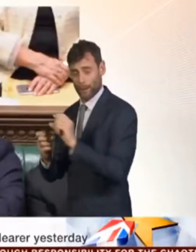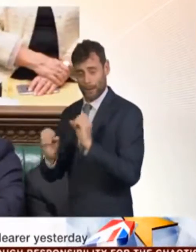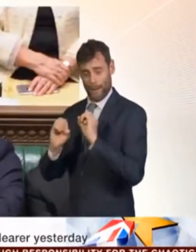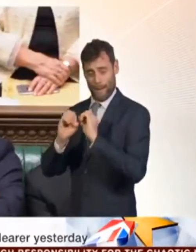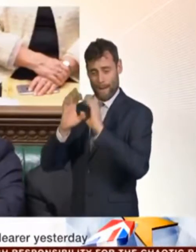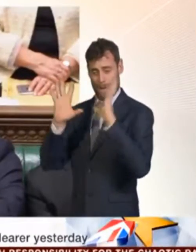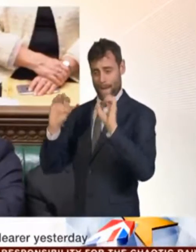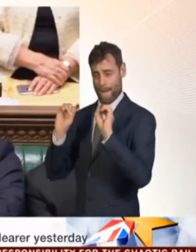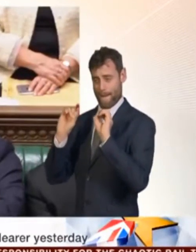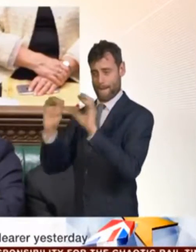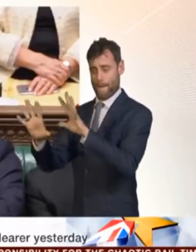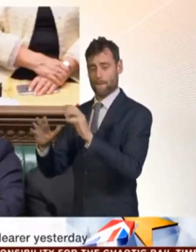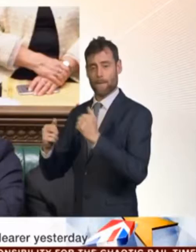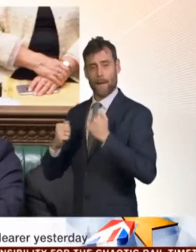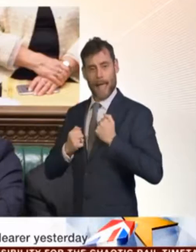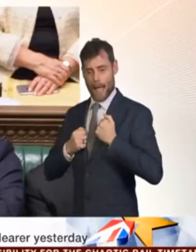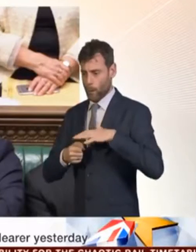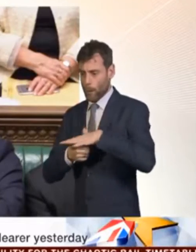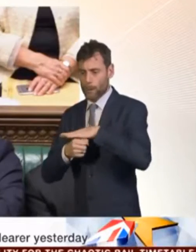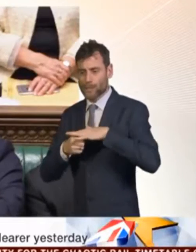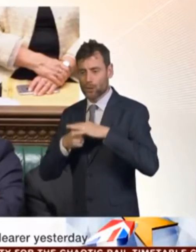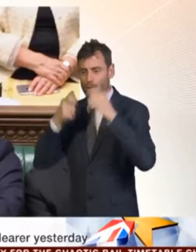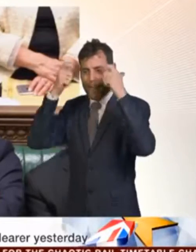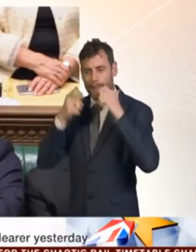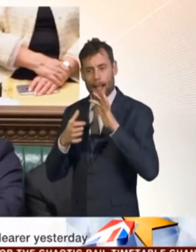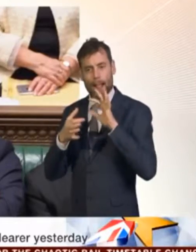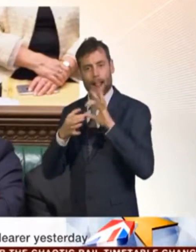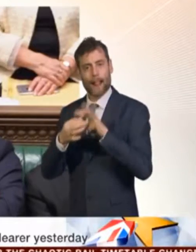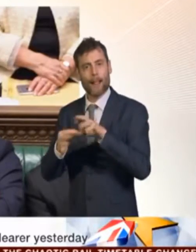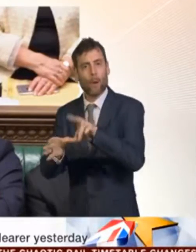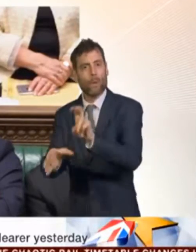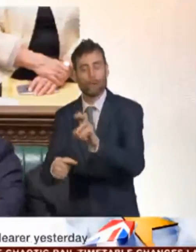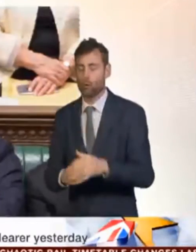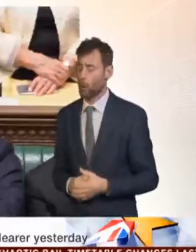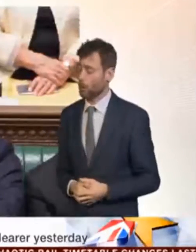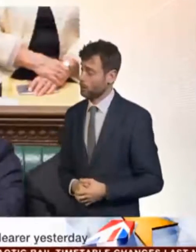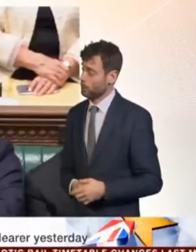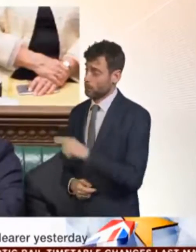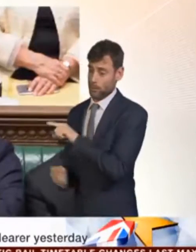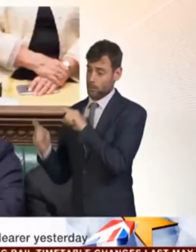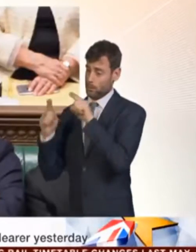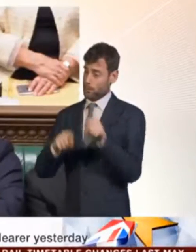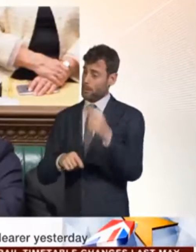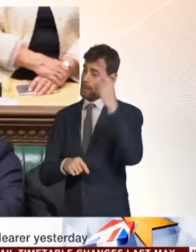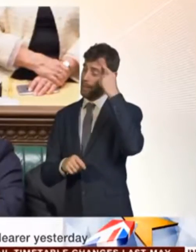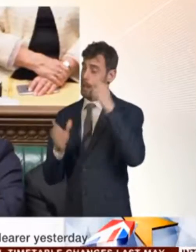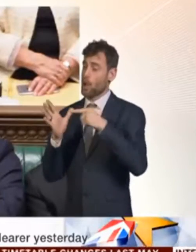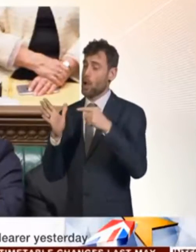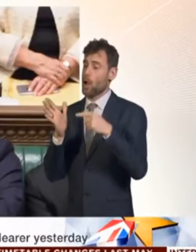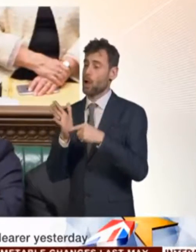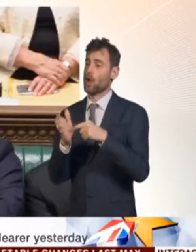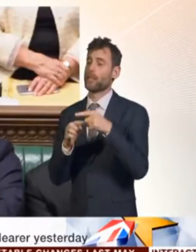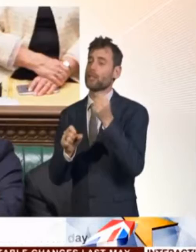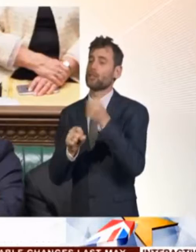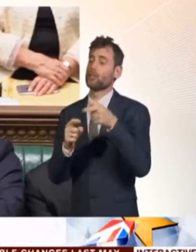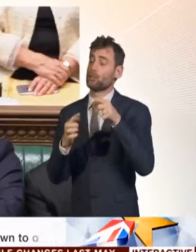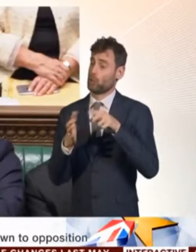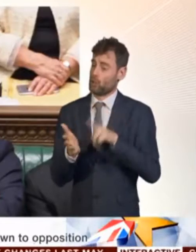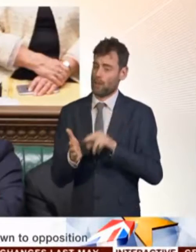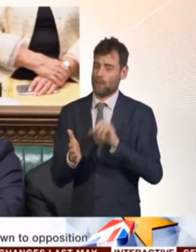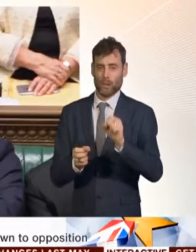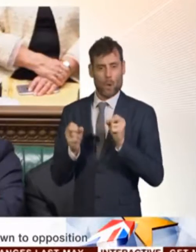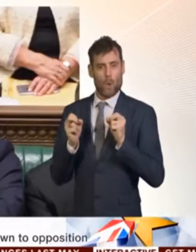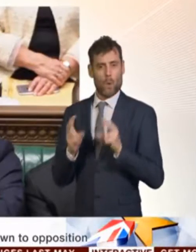agreement. I simply reject any suggestion that the Attorney-General has done anything other than treat this House with